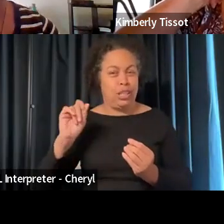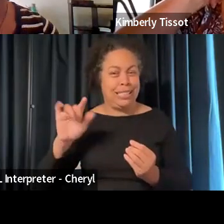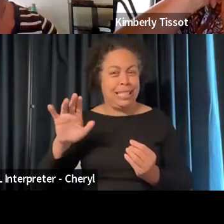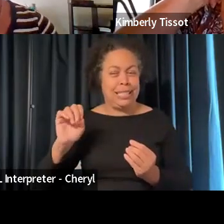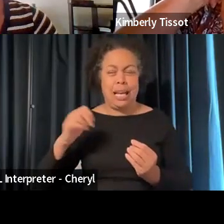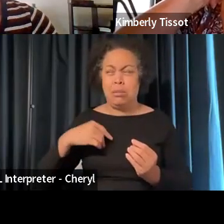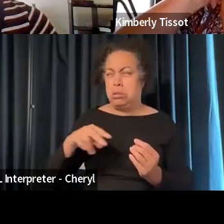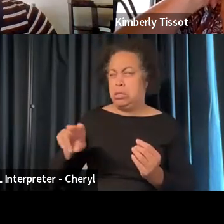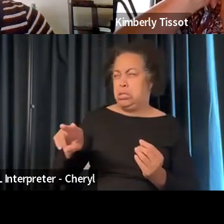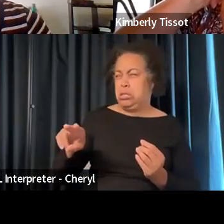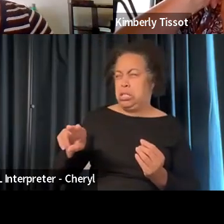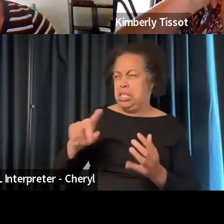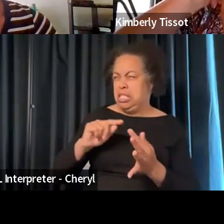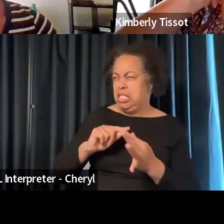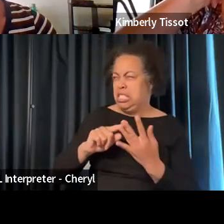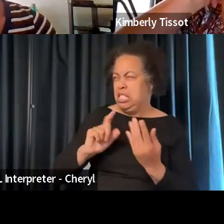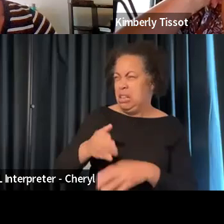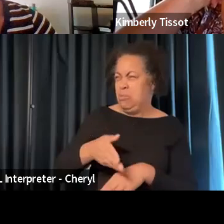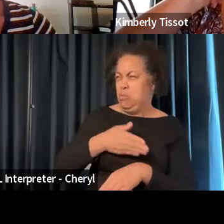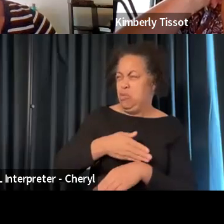opinions on things.